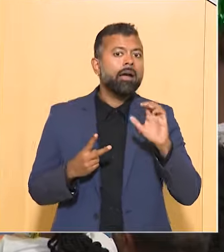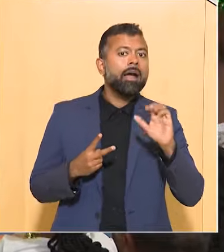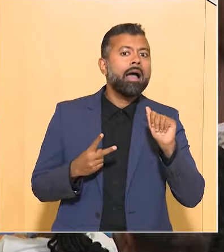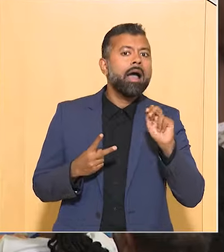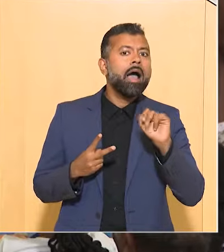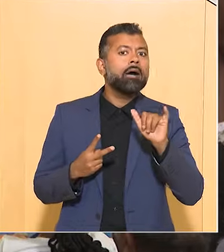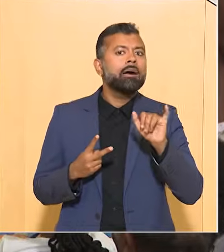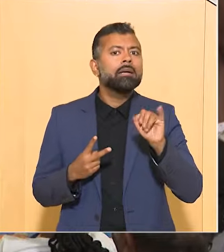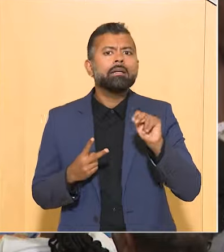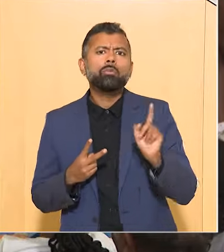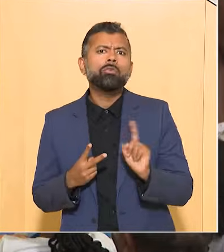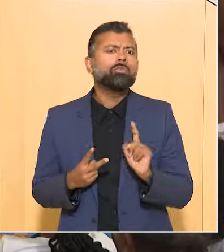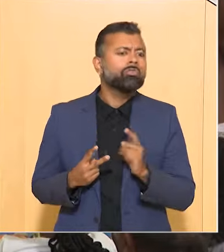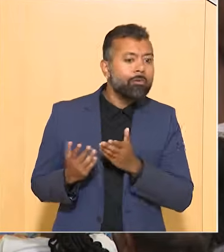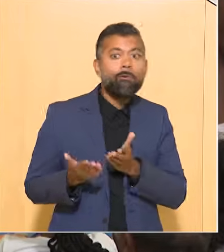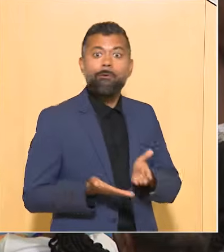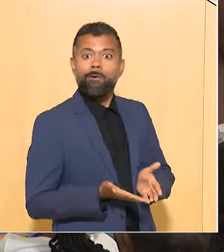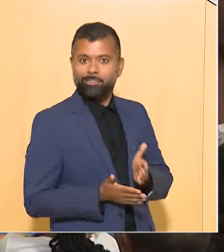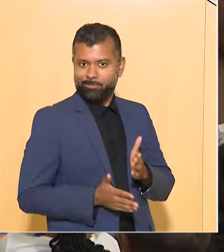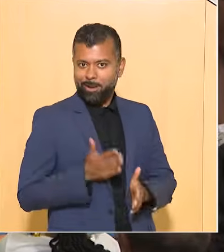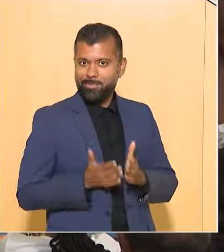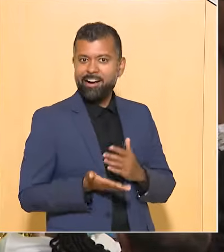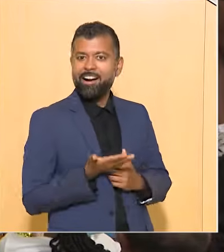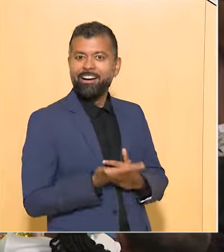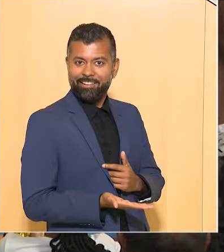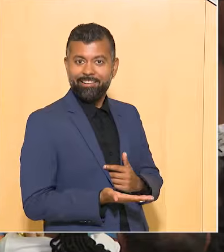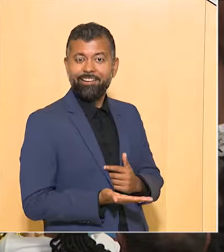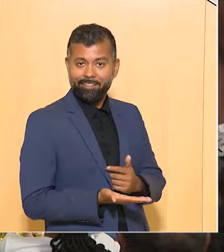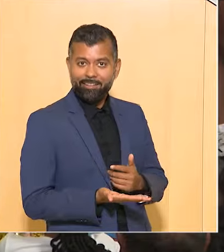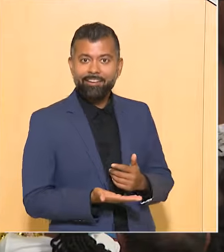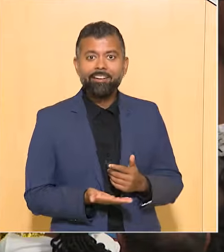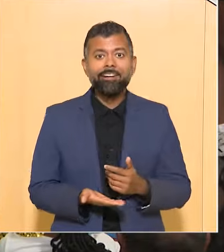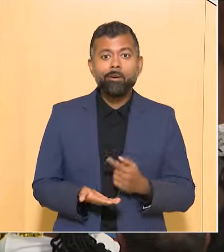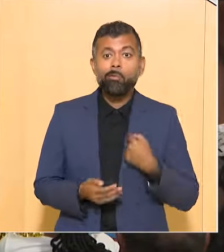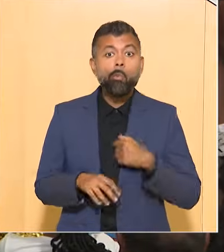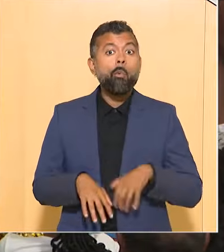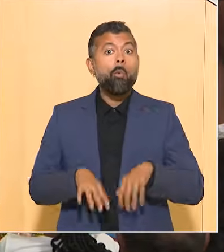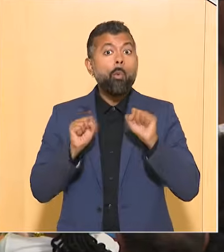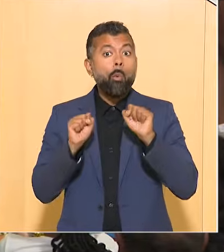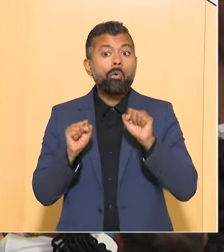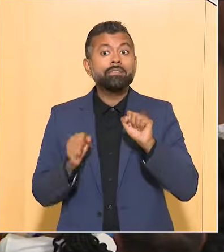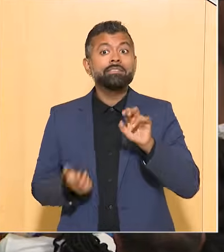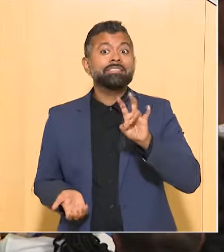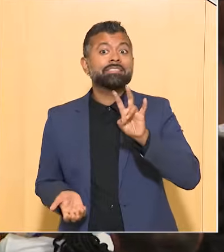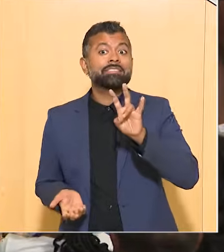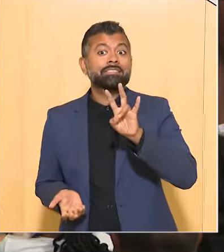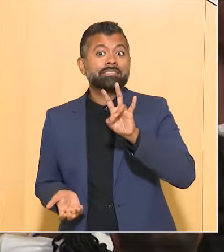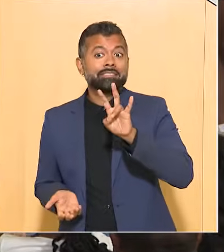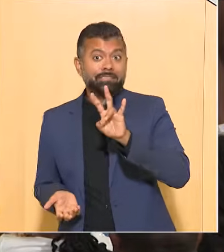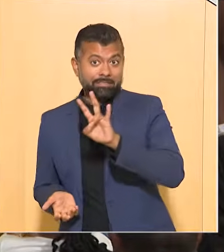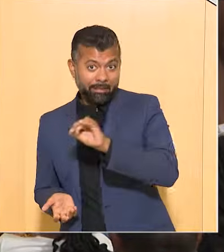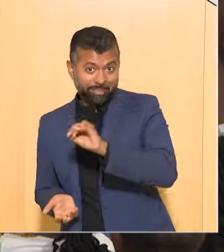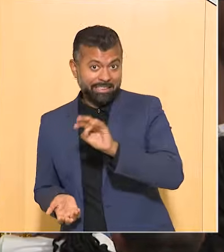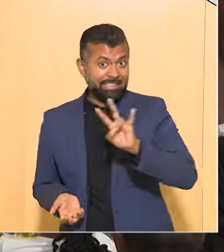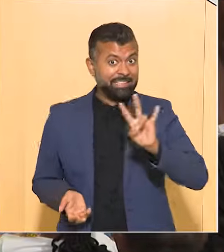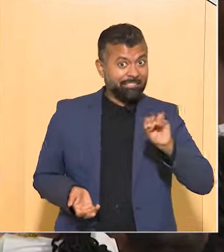70 participants and 70 of our young CREST participants. Thank you, Trinity.